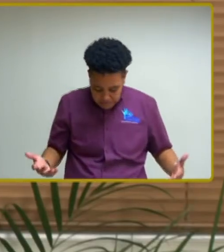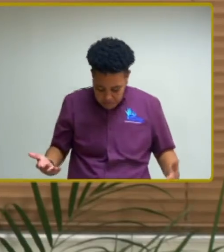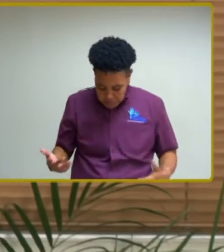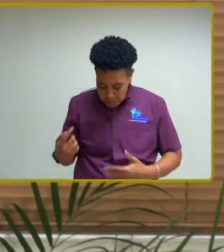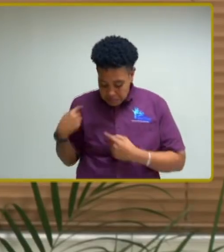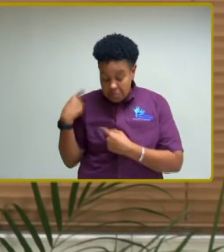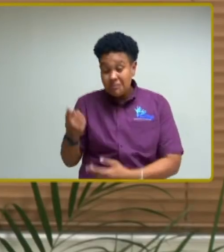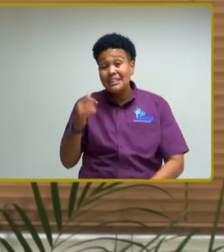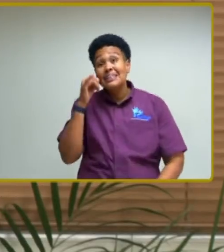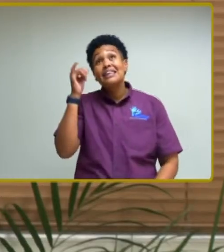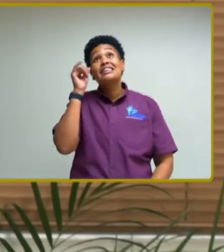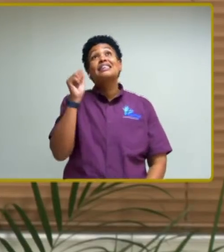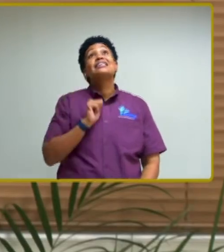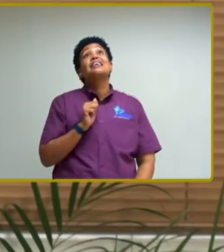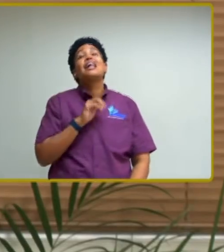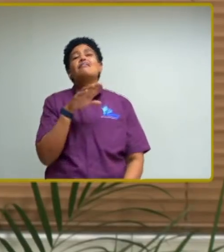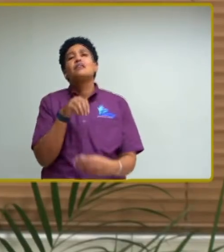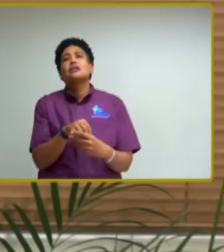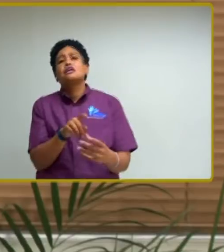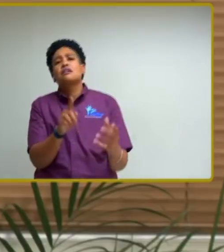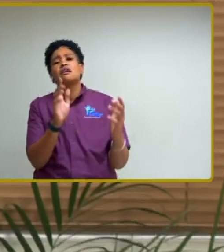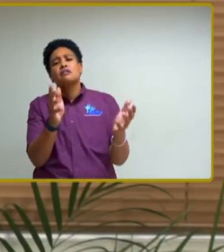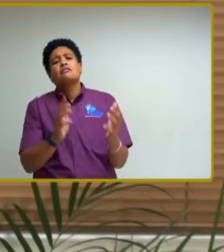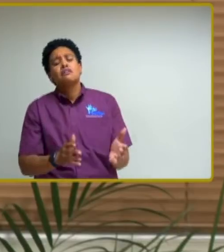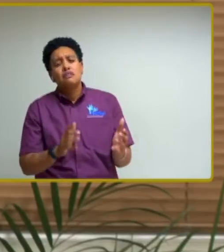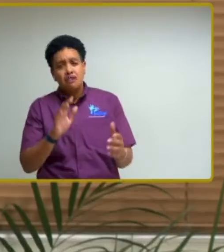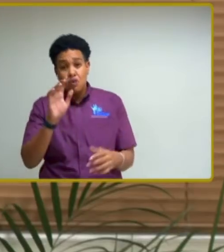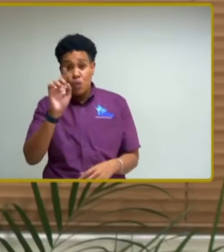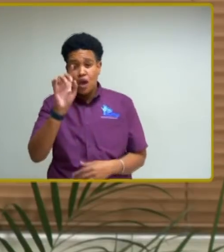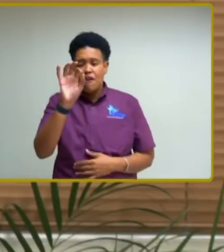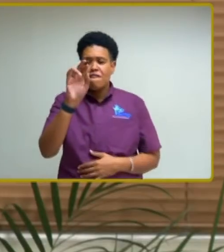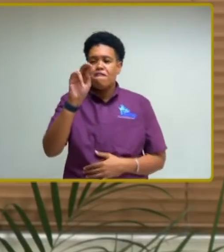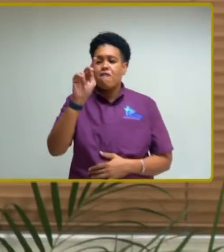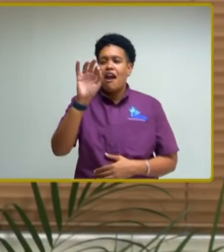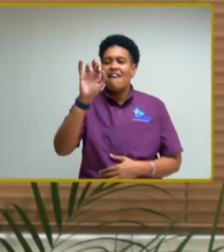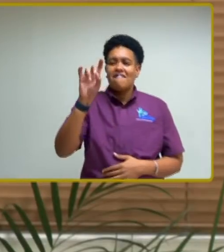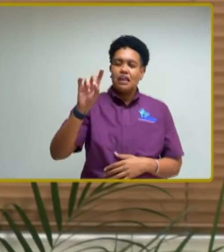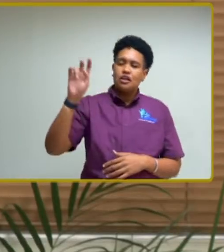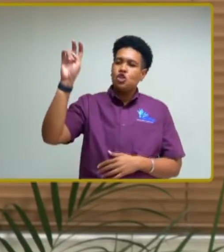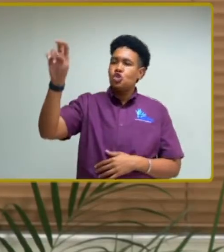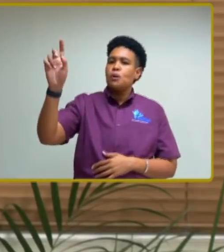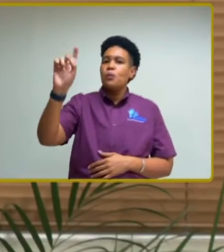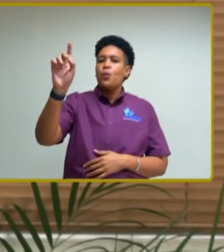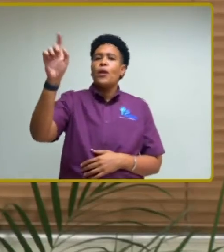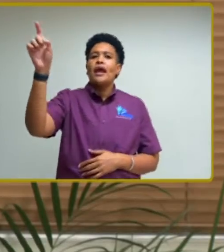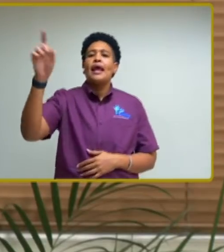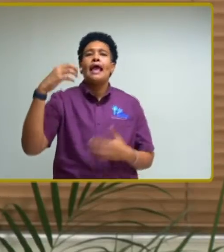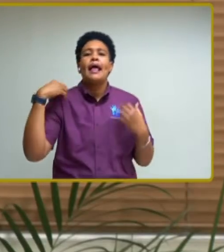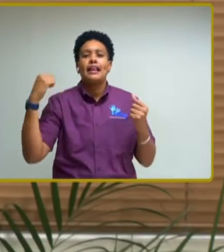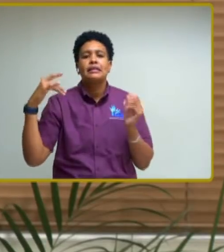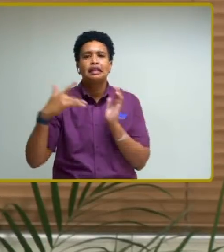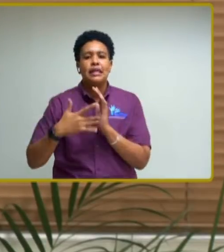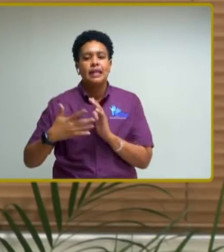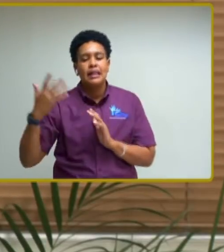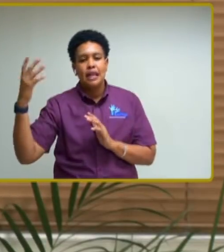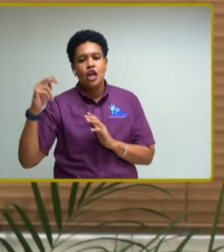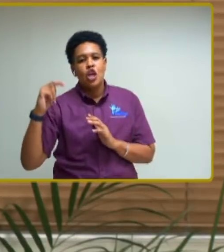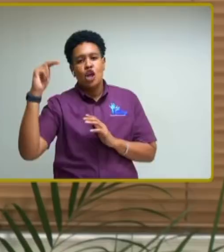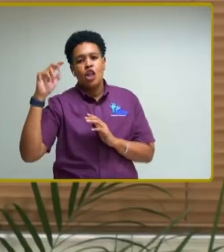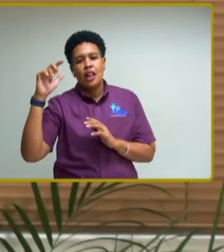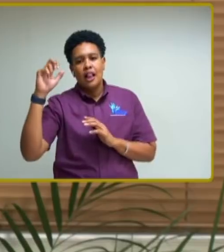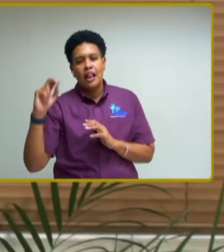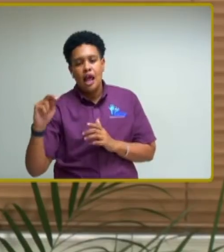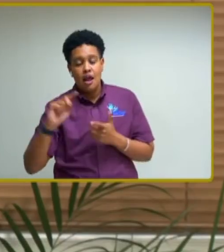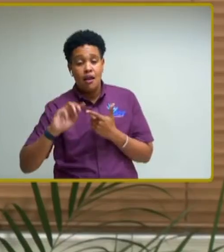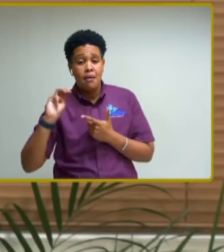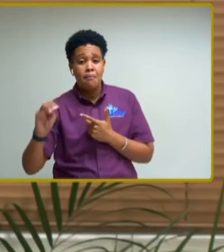Since yesterday, I've been in Frankfield at the health center there, Northern Clarendon,